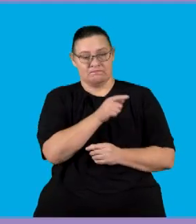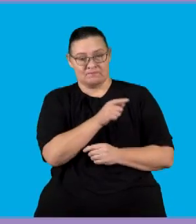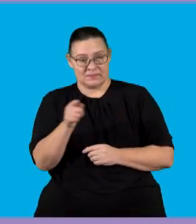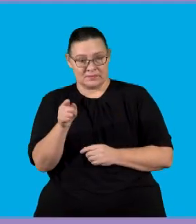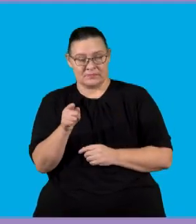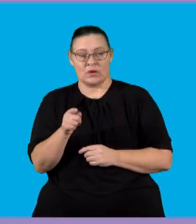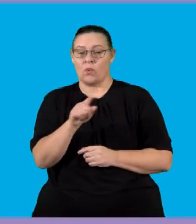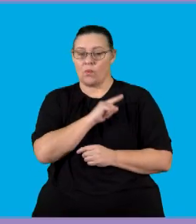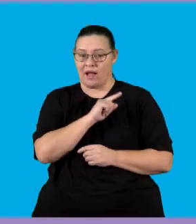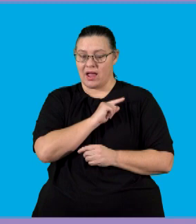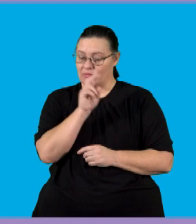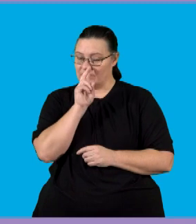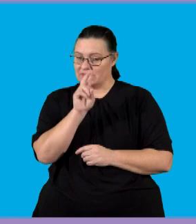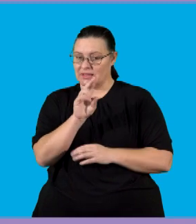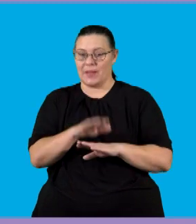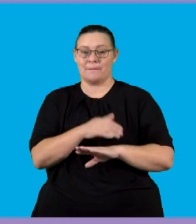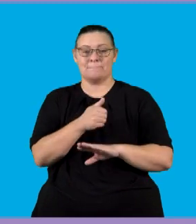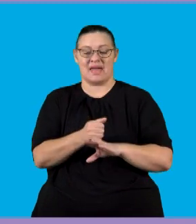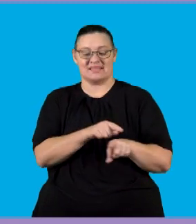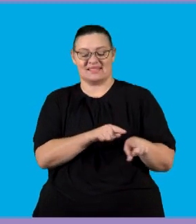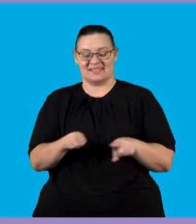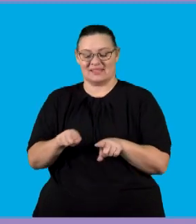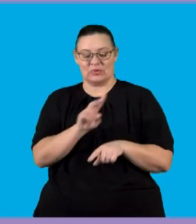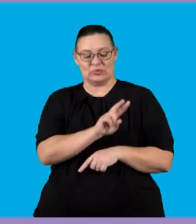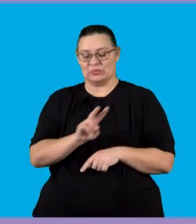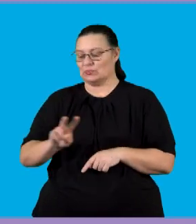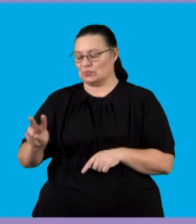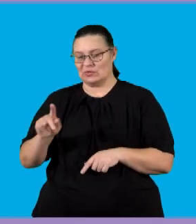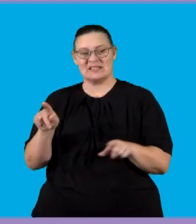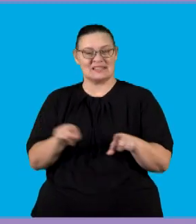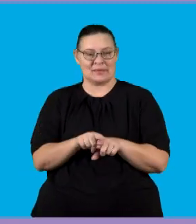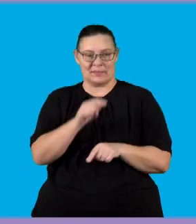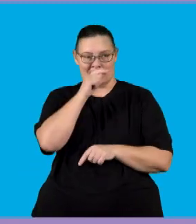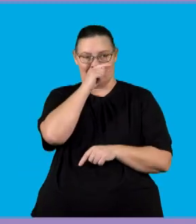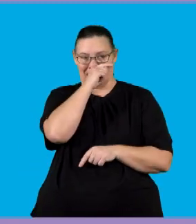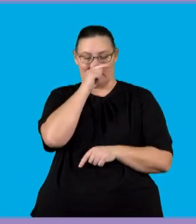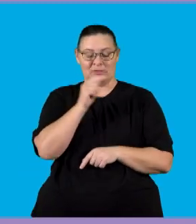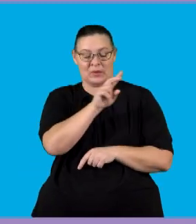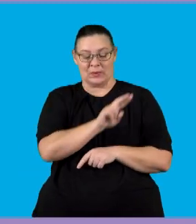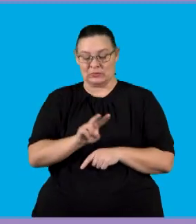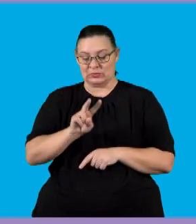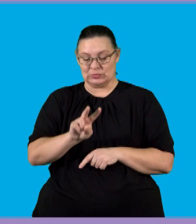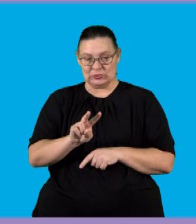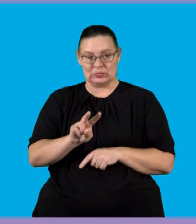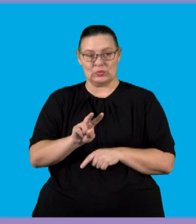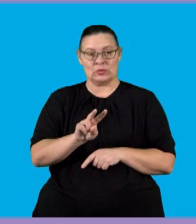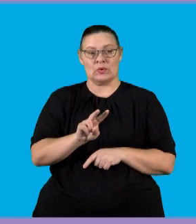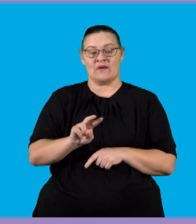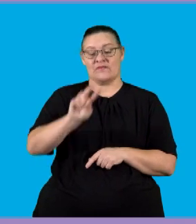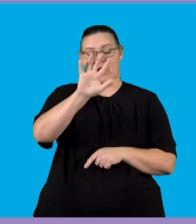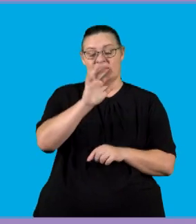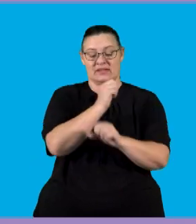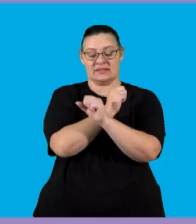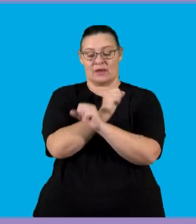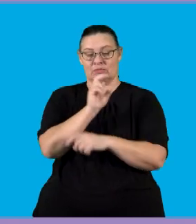add those exponents, because as we can see, the base is the same. We have 2 exponent 5 multiplied by 2 exponent